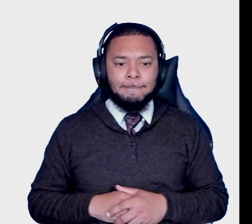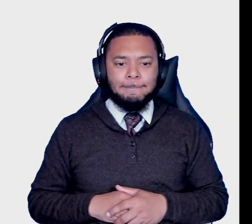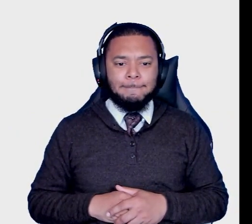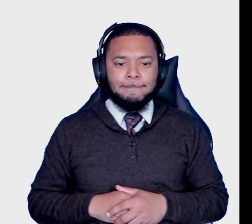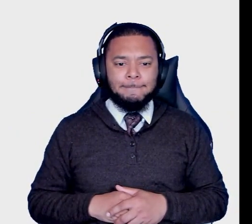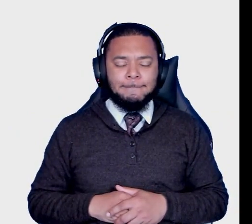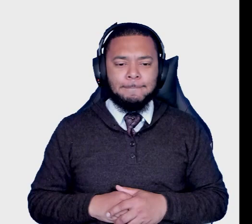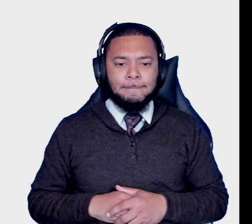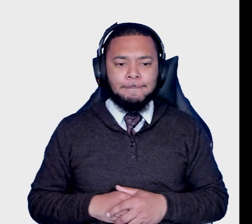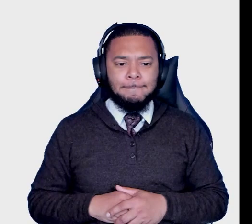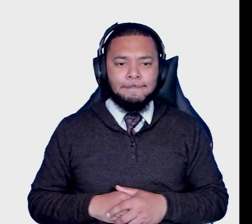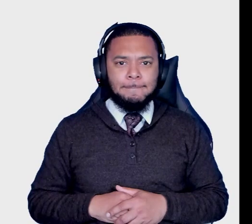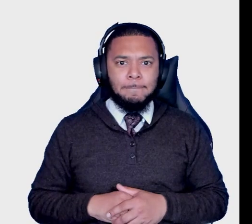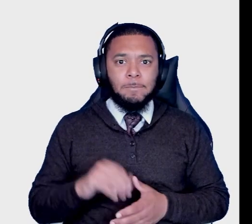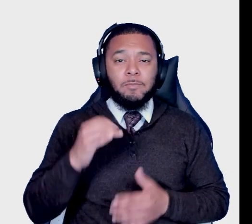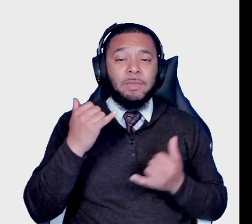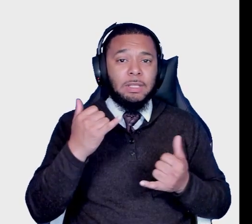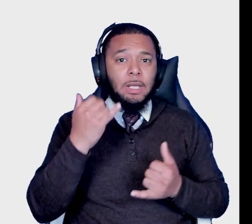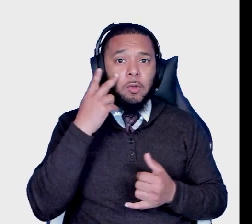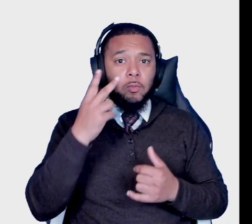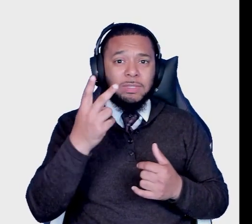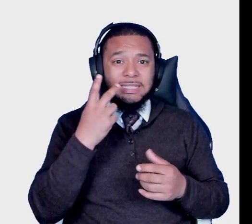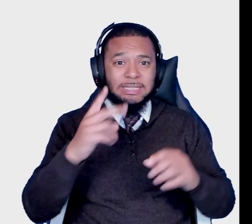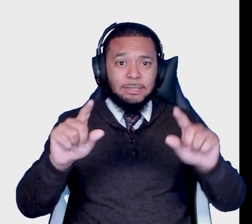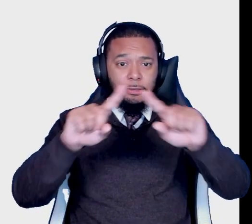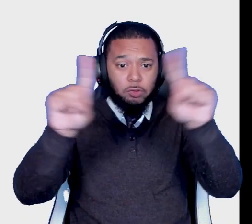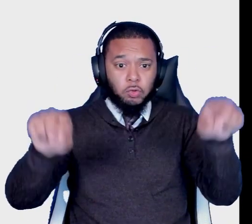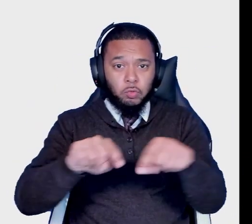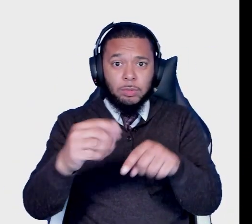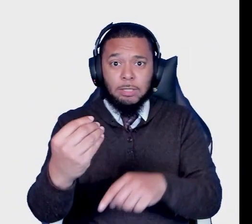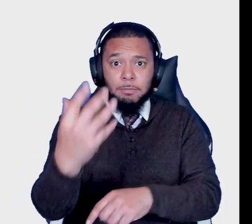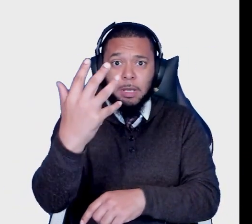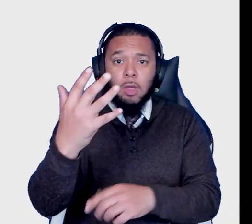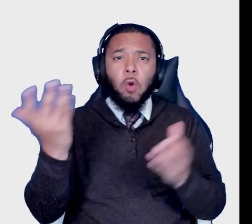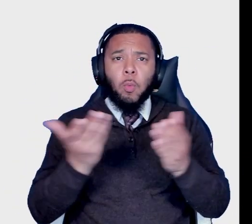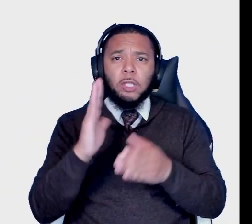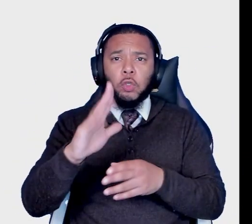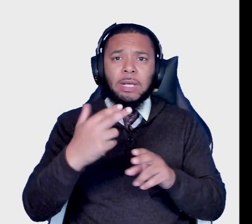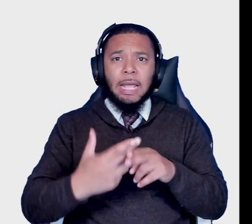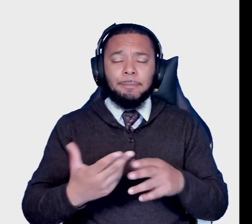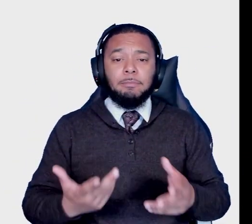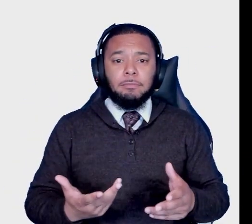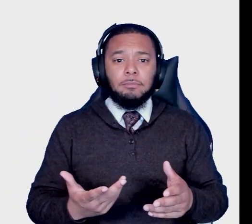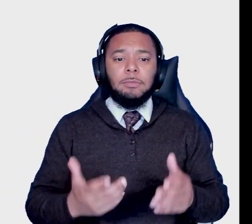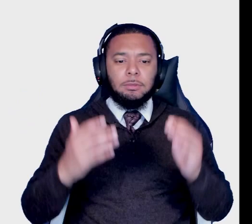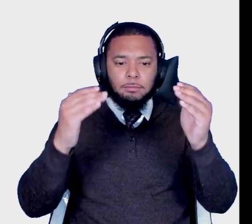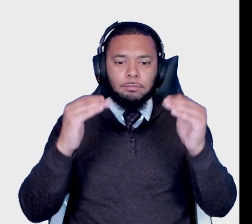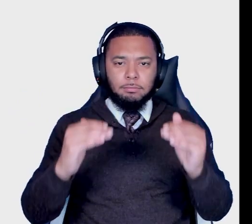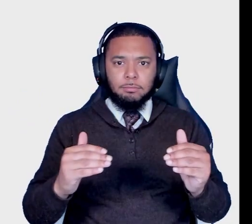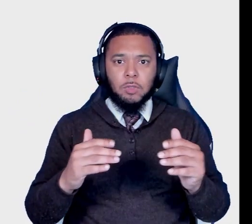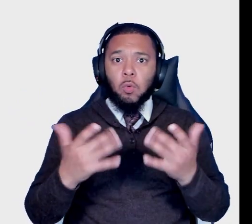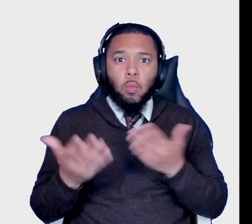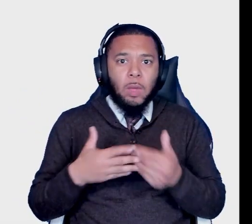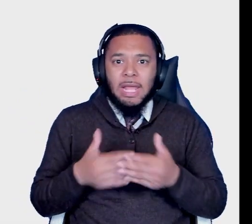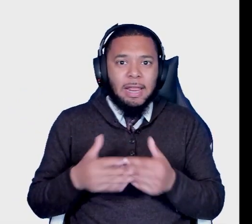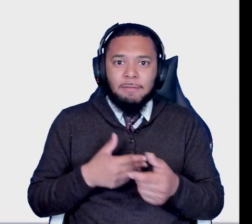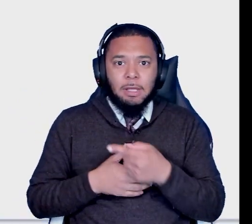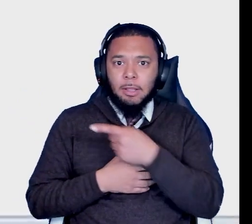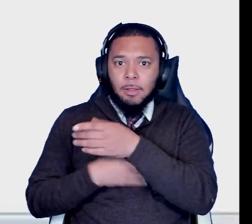make what is your name appear on my screen, and then when it goes to the next line, whatever they type in will be read